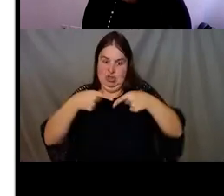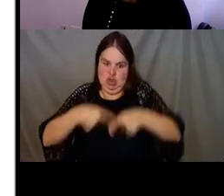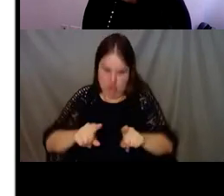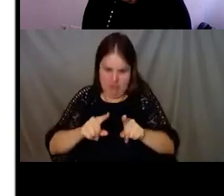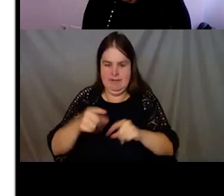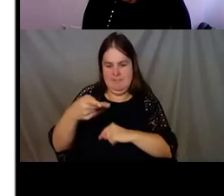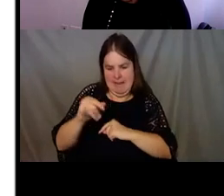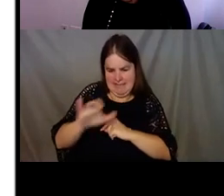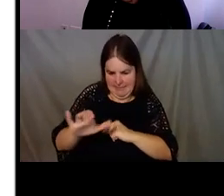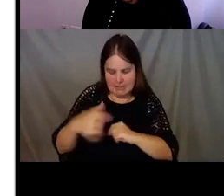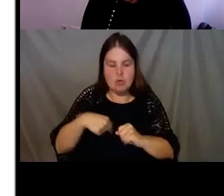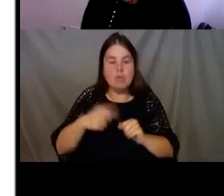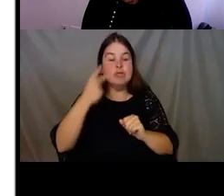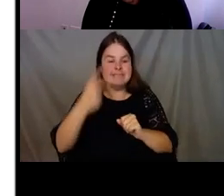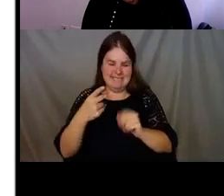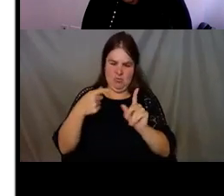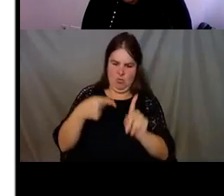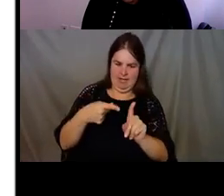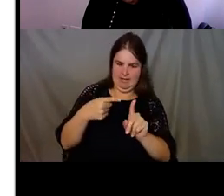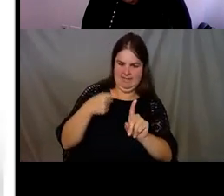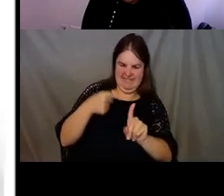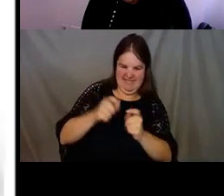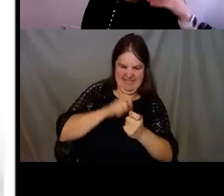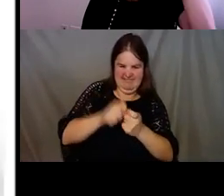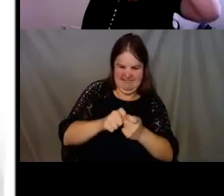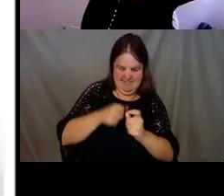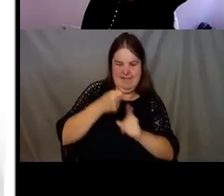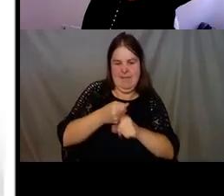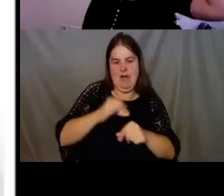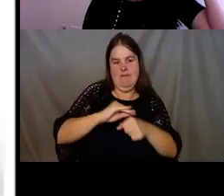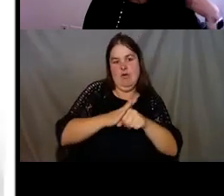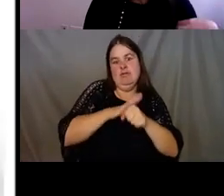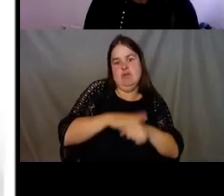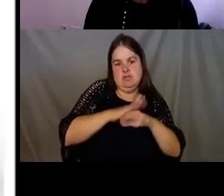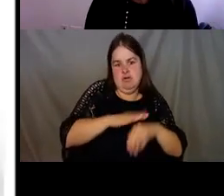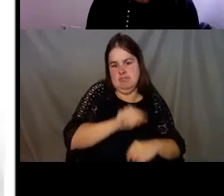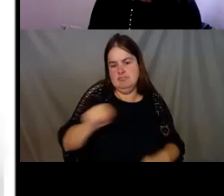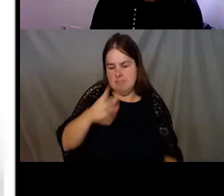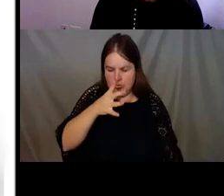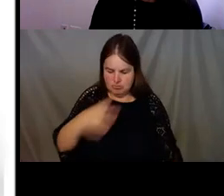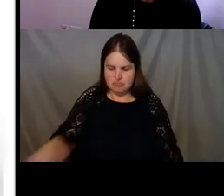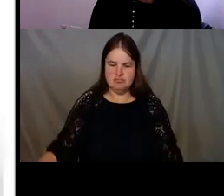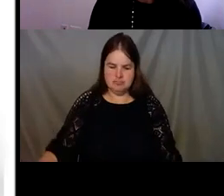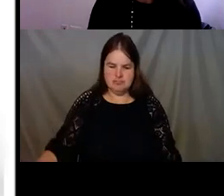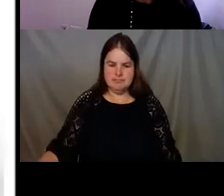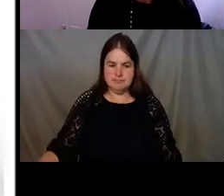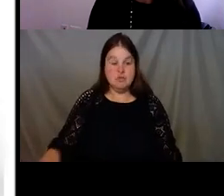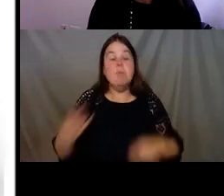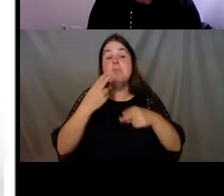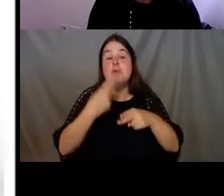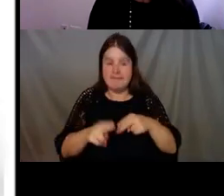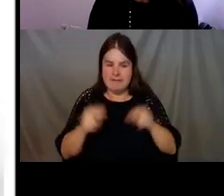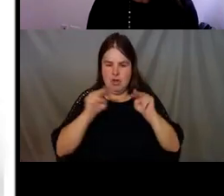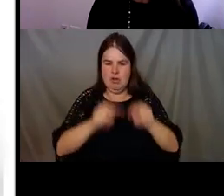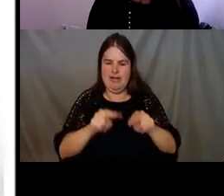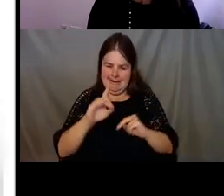of COVID stressors on moms. So briefly, just looking at the sample